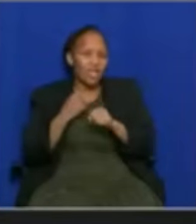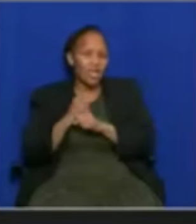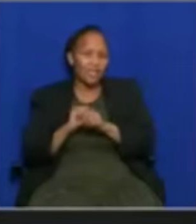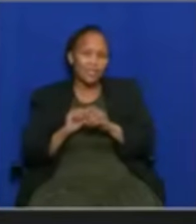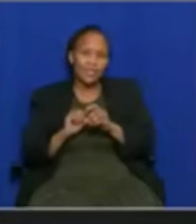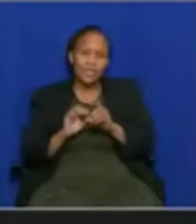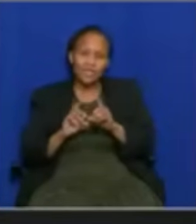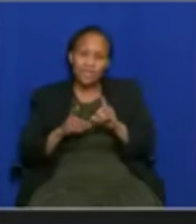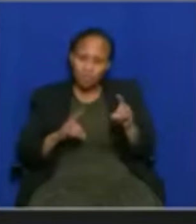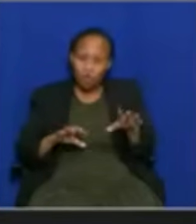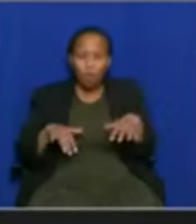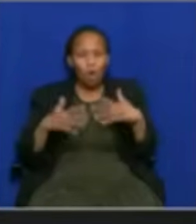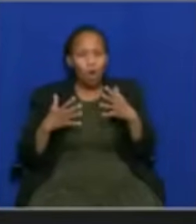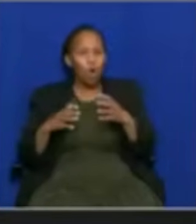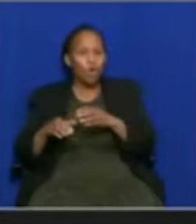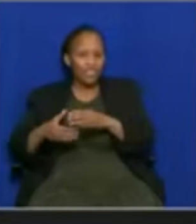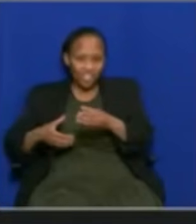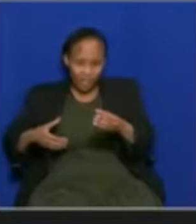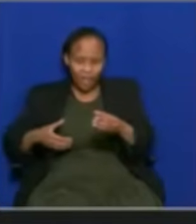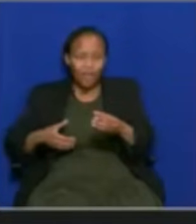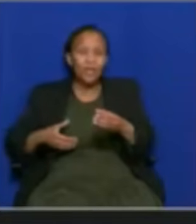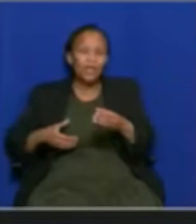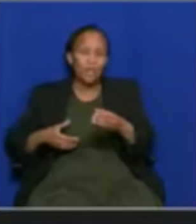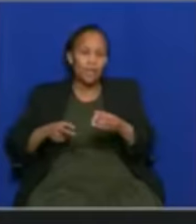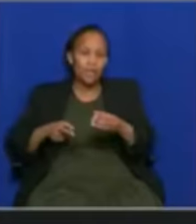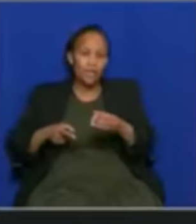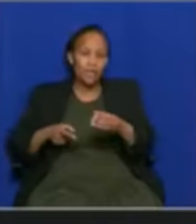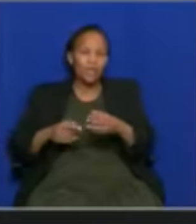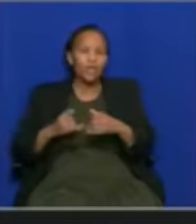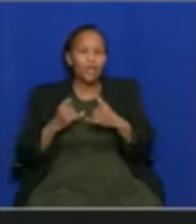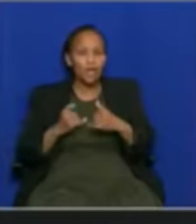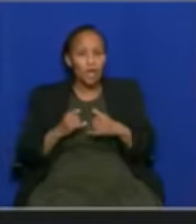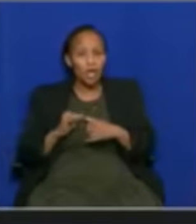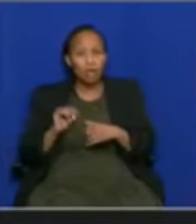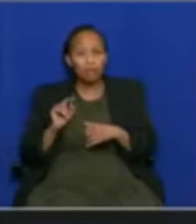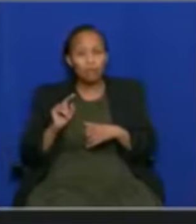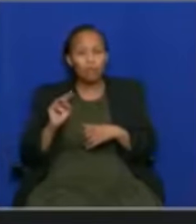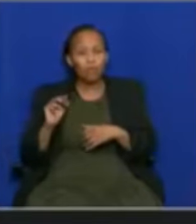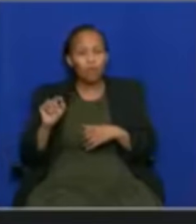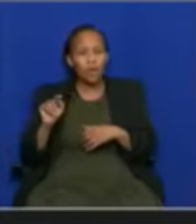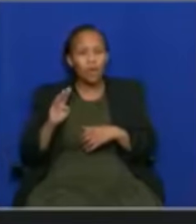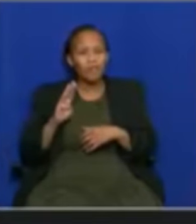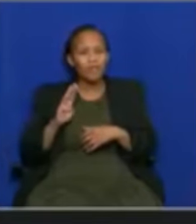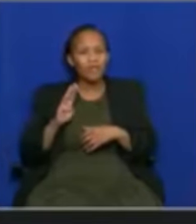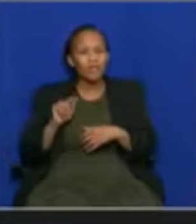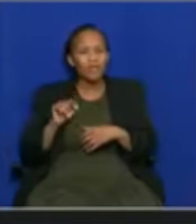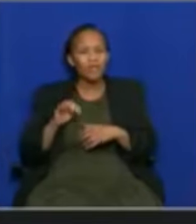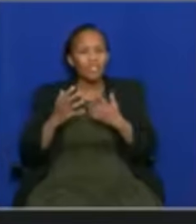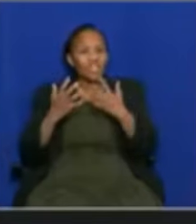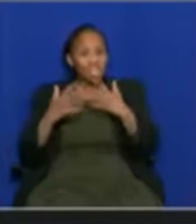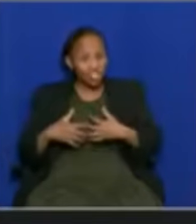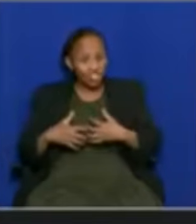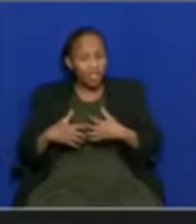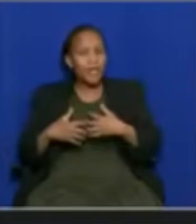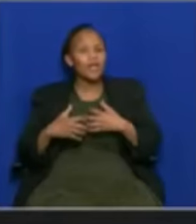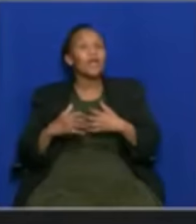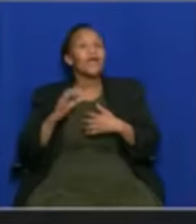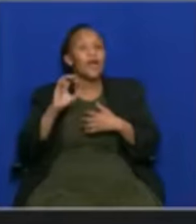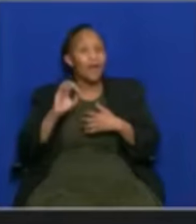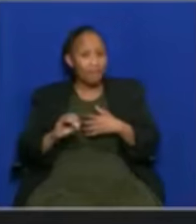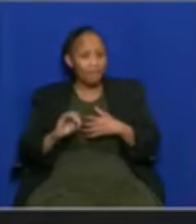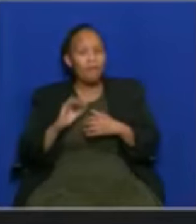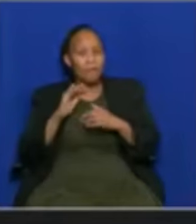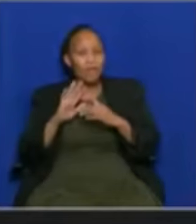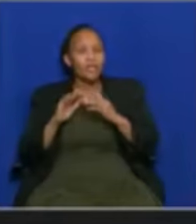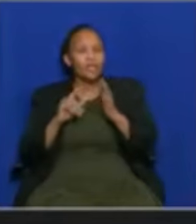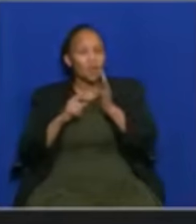know that Ms. Mukwele had a B.Tech in engineering, so she meets that requirement. But in addition, she